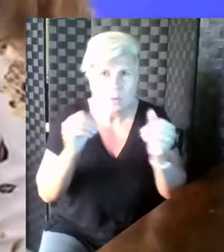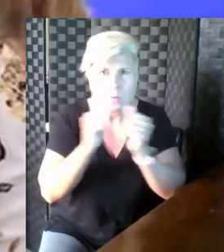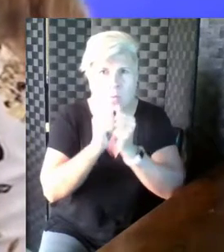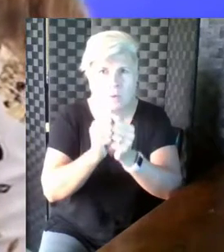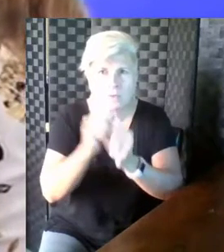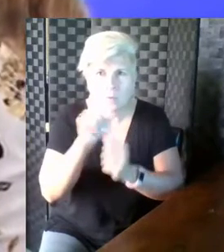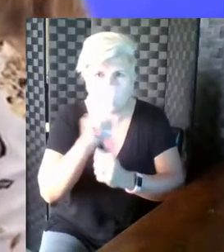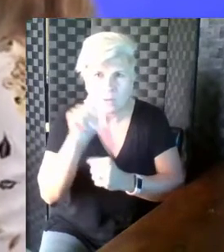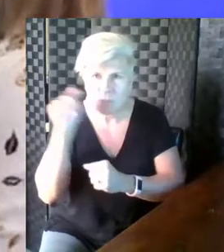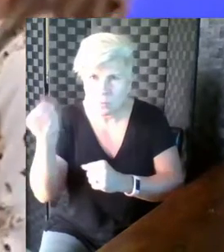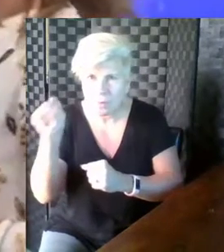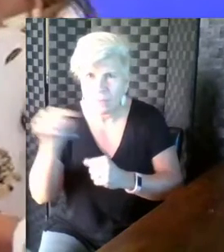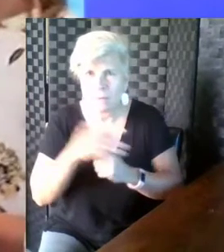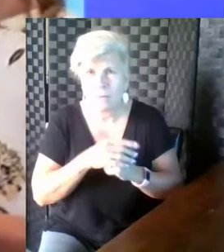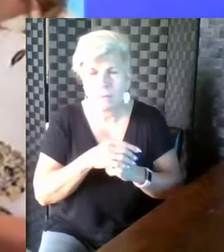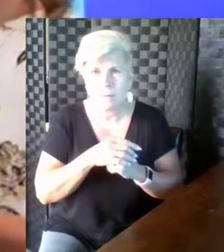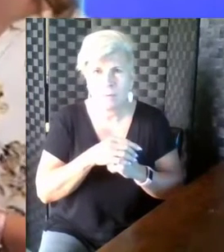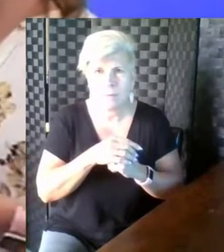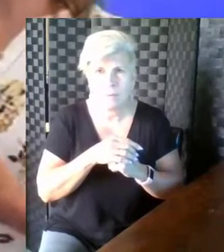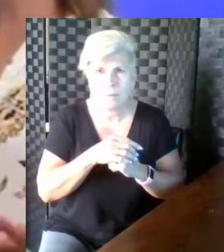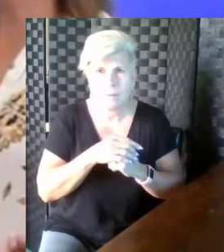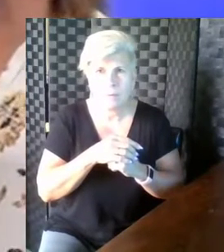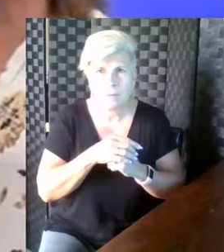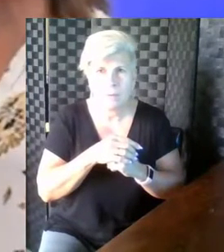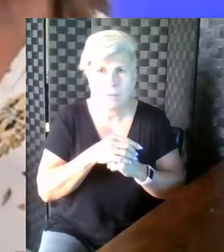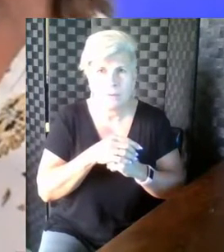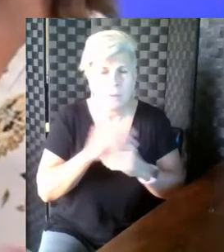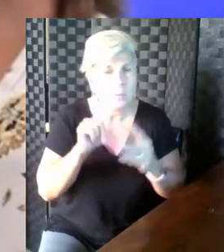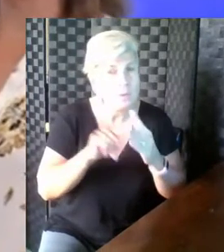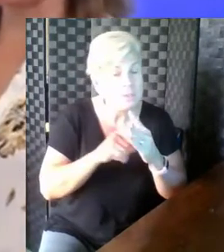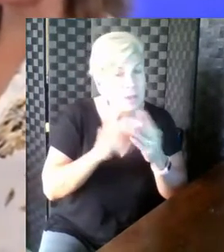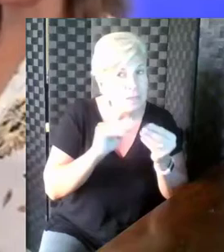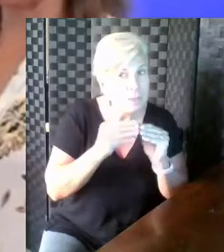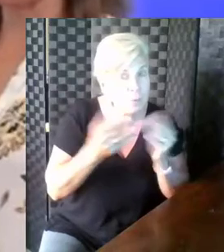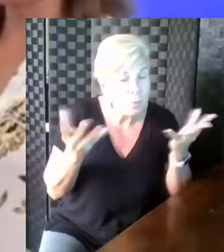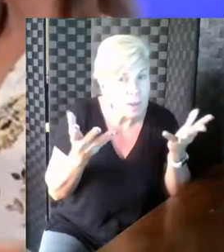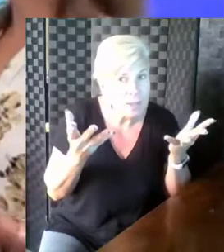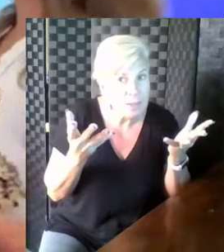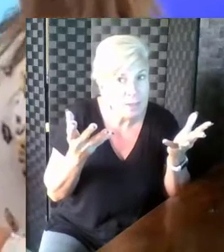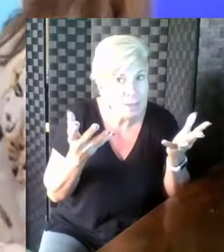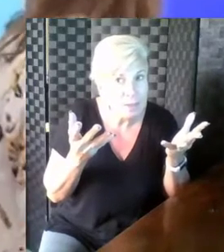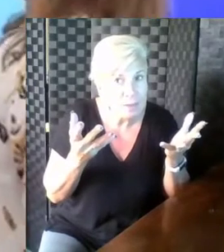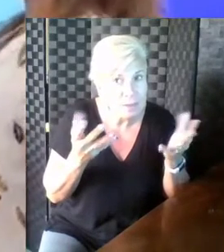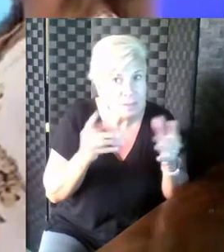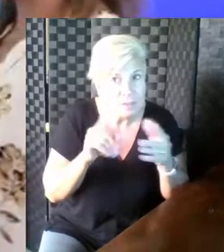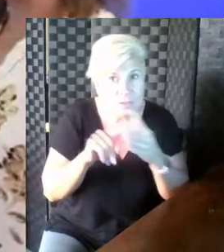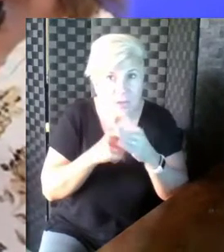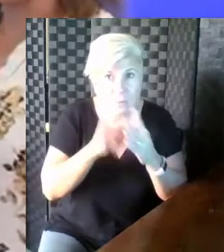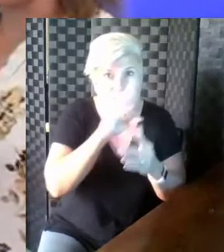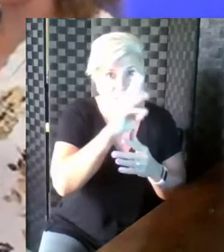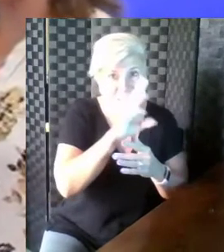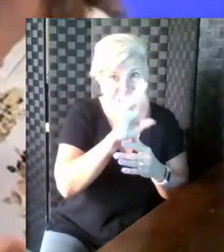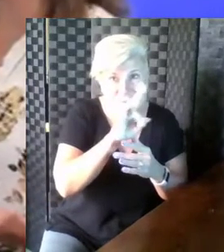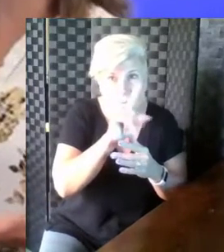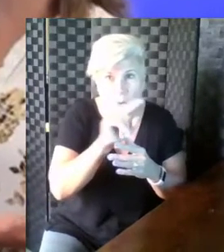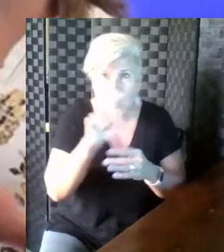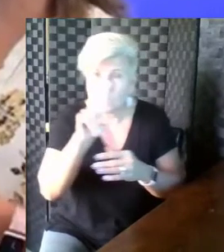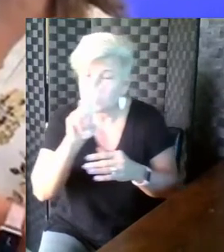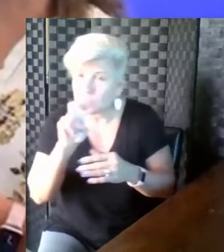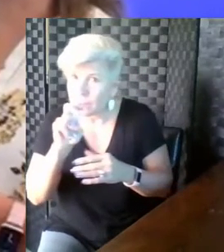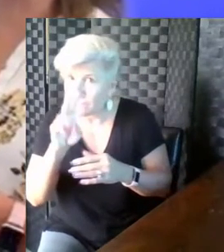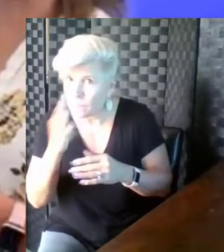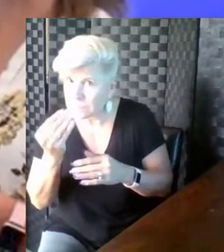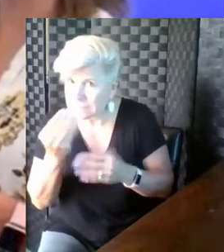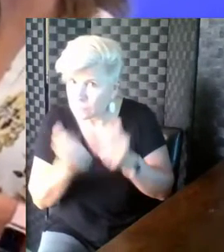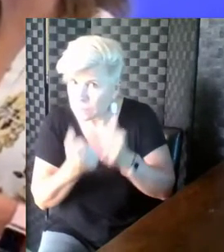with that question mark here. So what will I start with in my subtraction problem? Will I start with 671 or will I